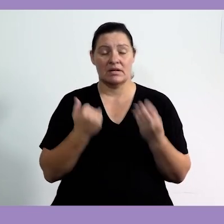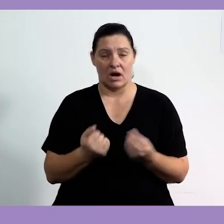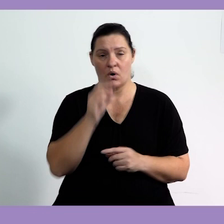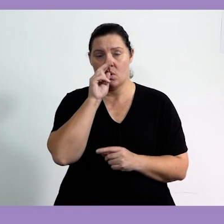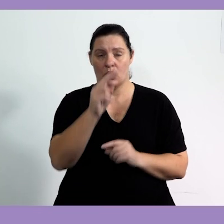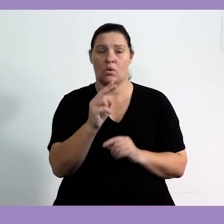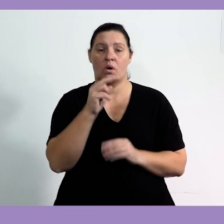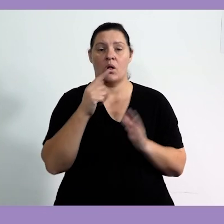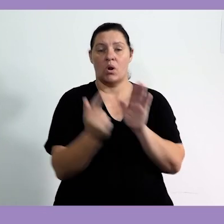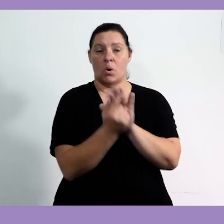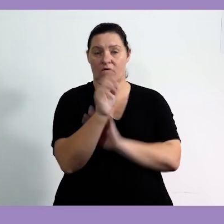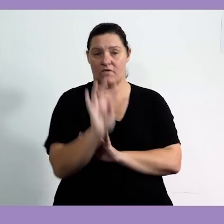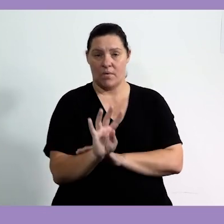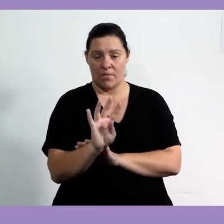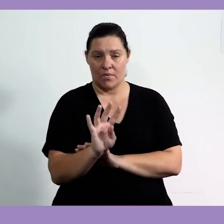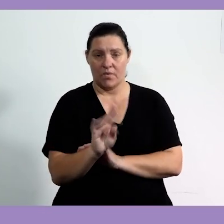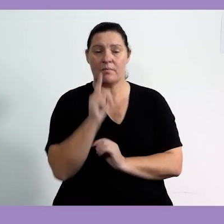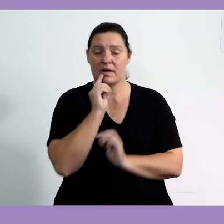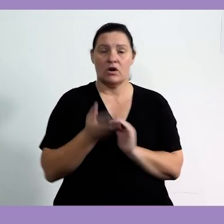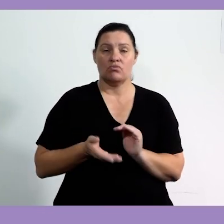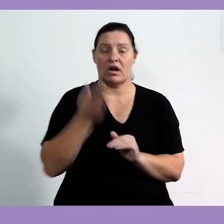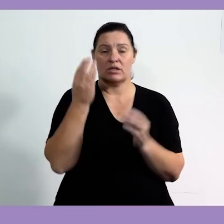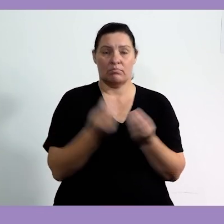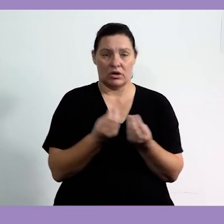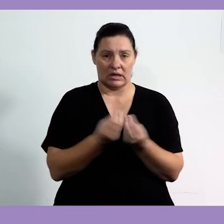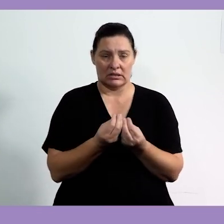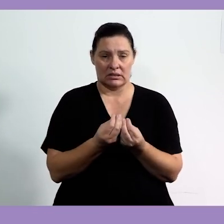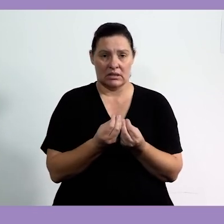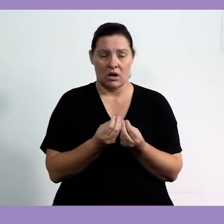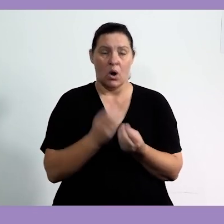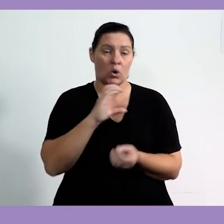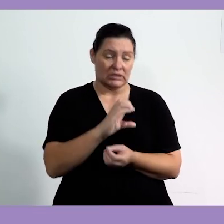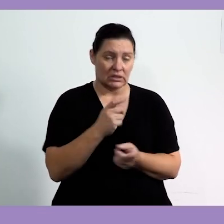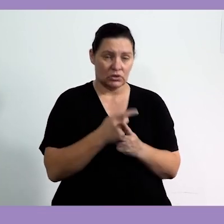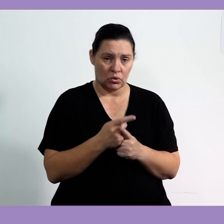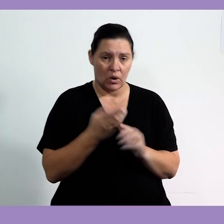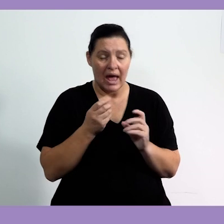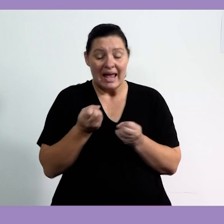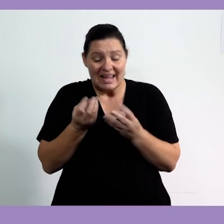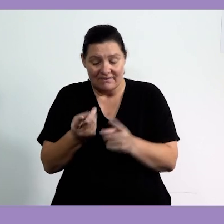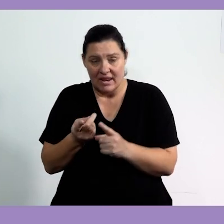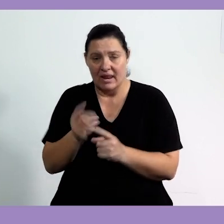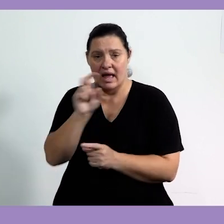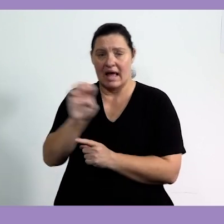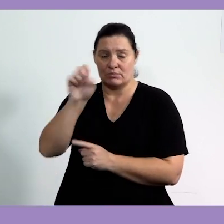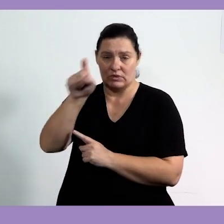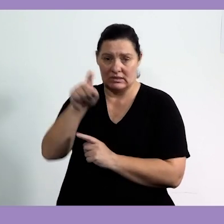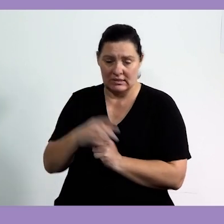Let's look at our fourth law, and that is raising a product or quotient to a given exponent.